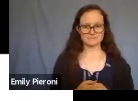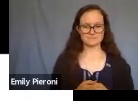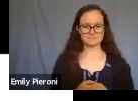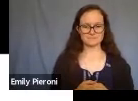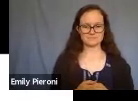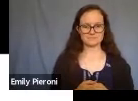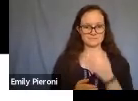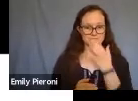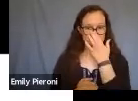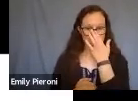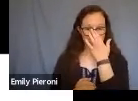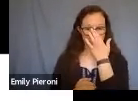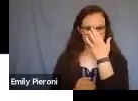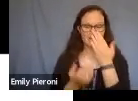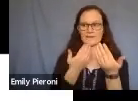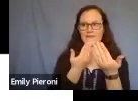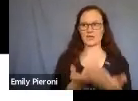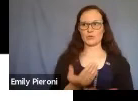Thank you.